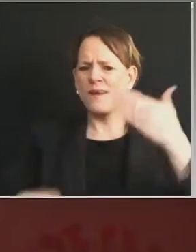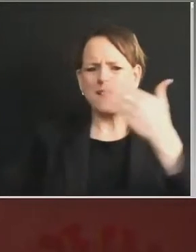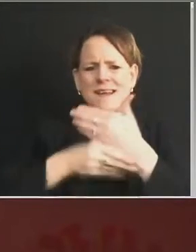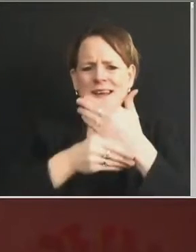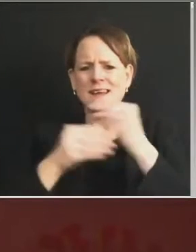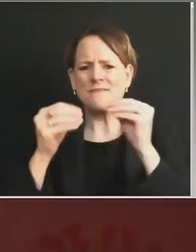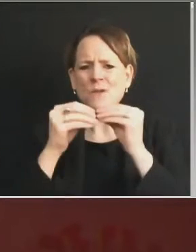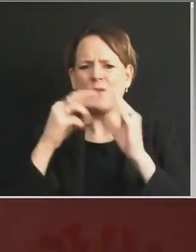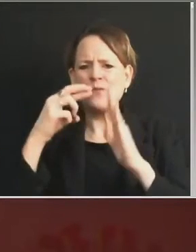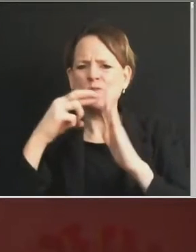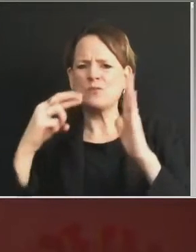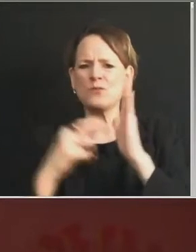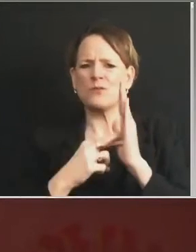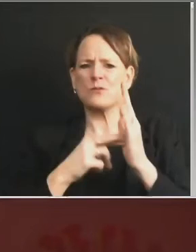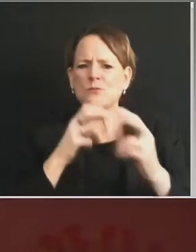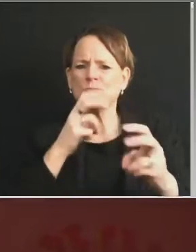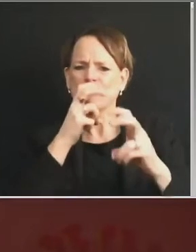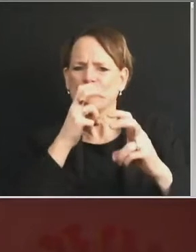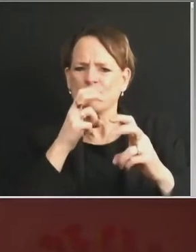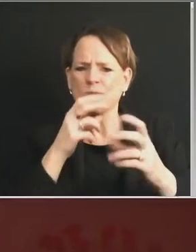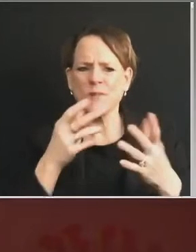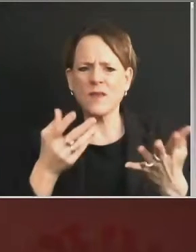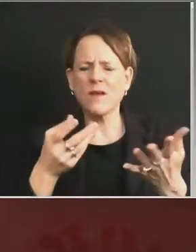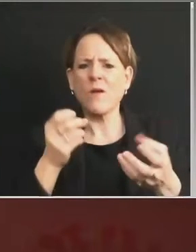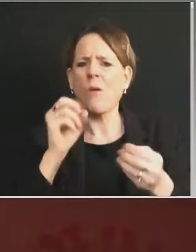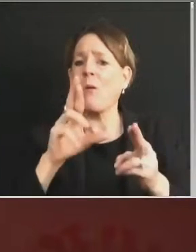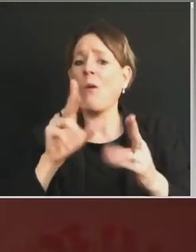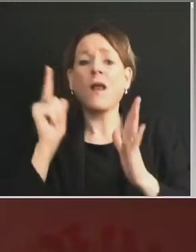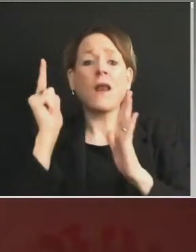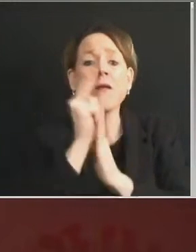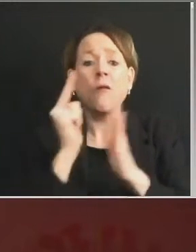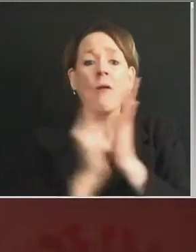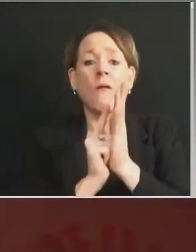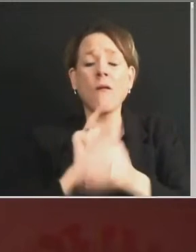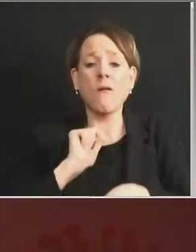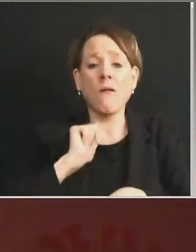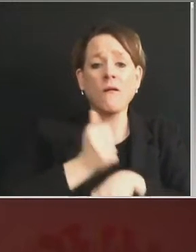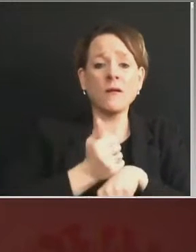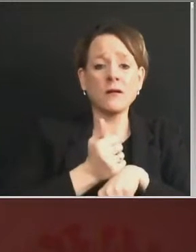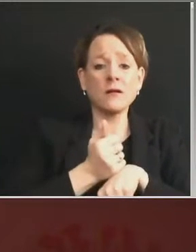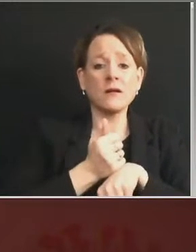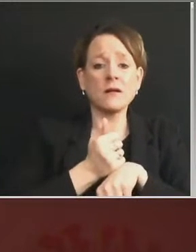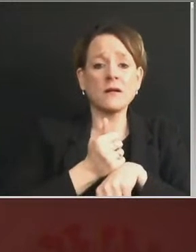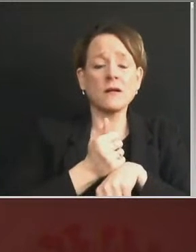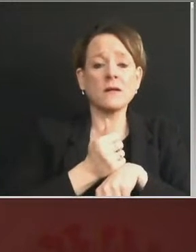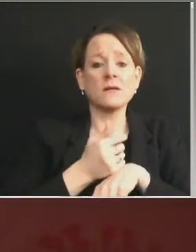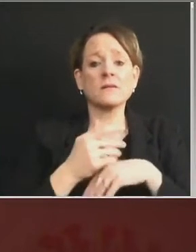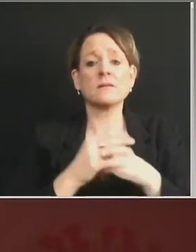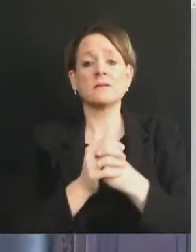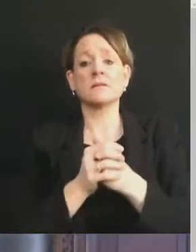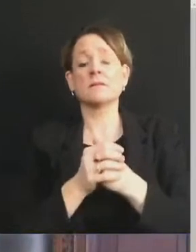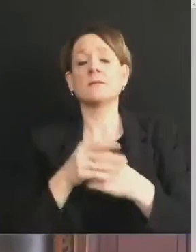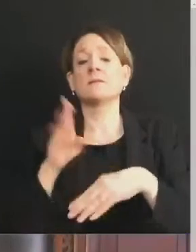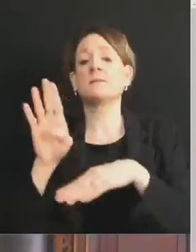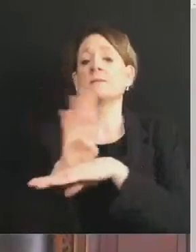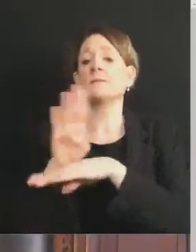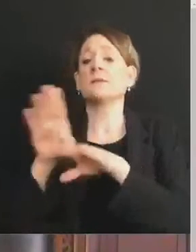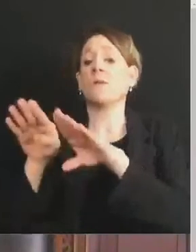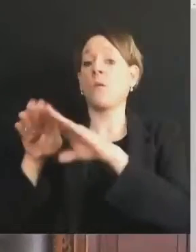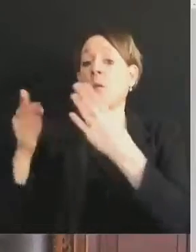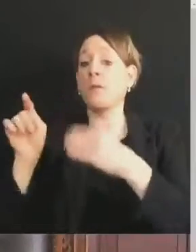state law that can keep businesses open but people at home to try to slow this down? We're always looking